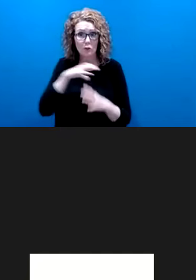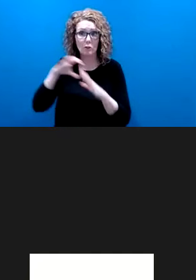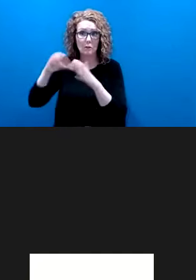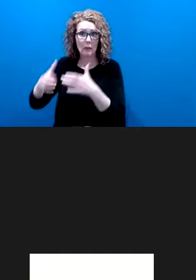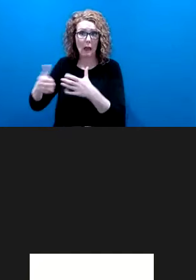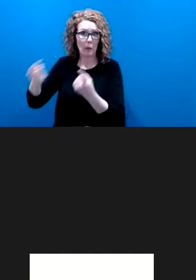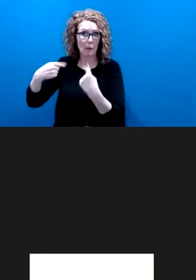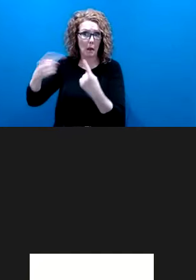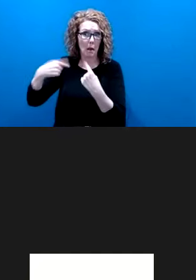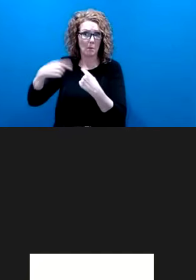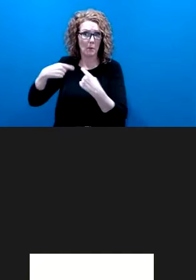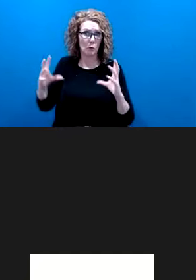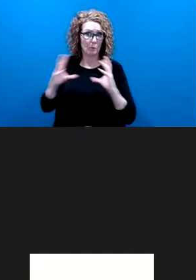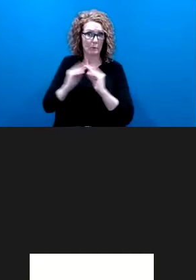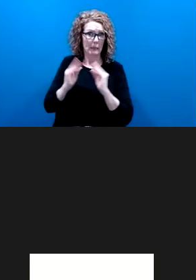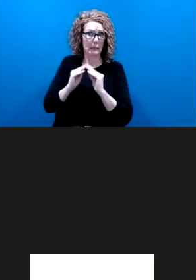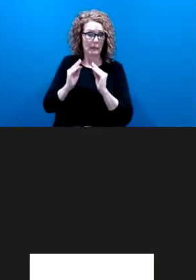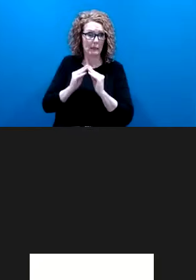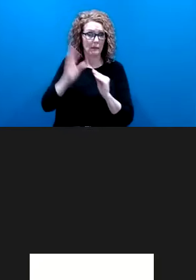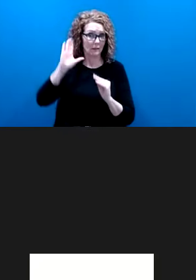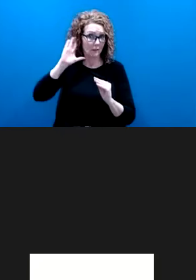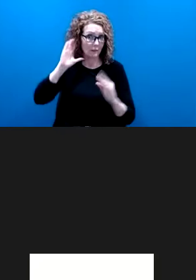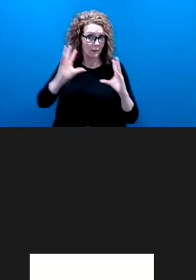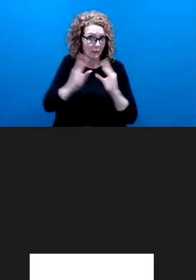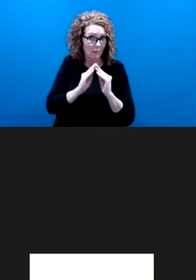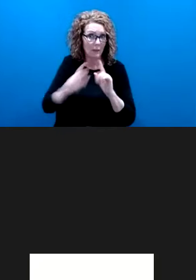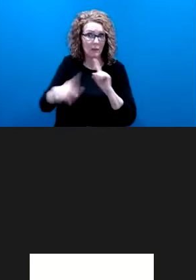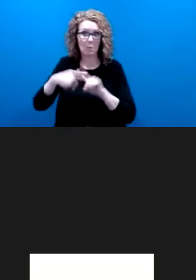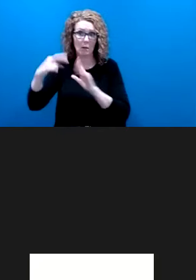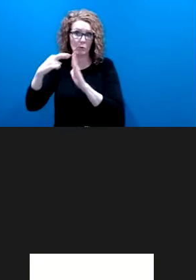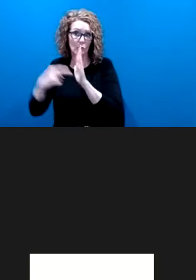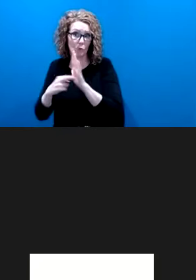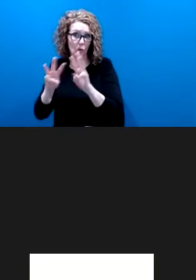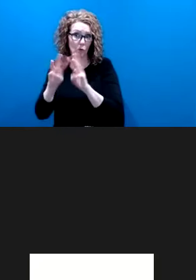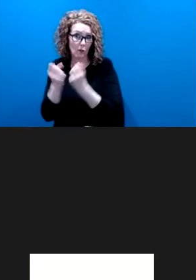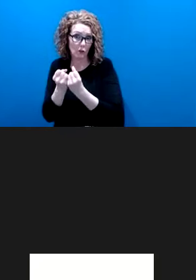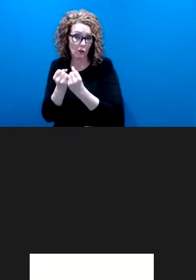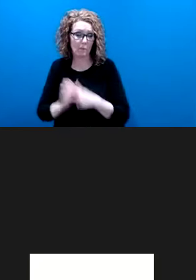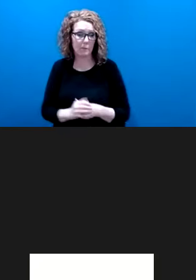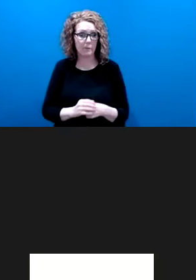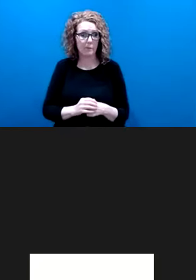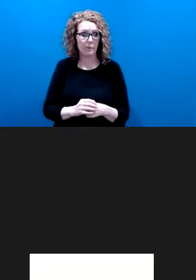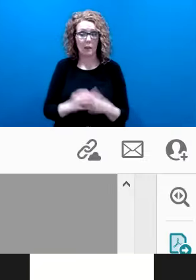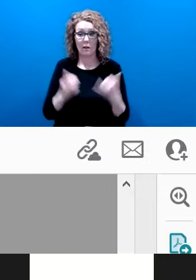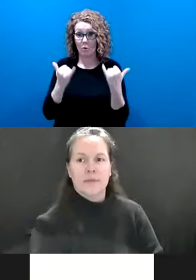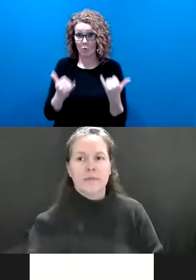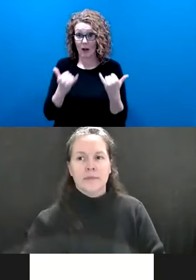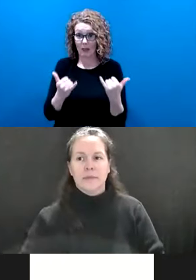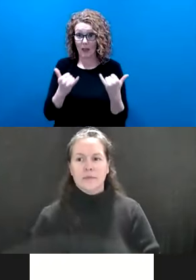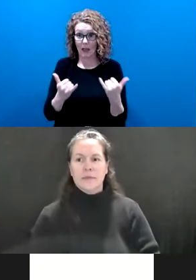attendance, both the listening sessions and the rules workshops. But right now we're going to be working